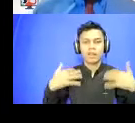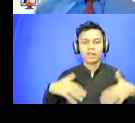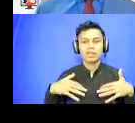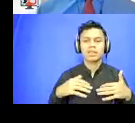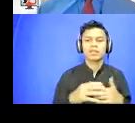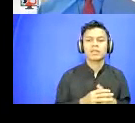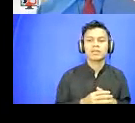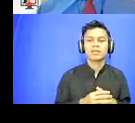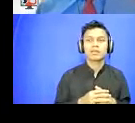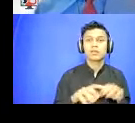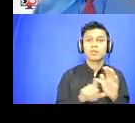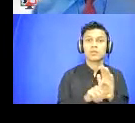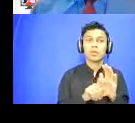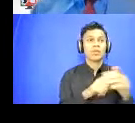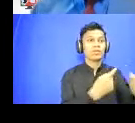welfare?